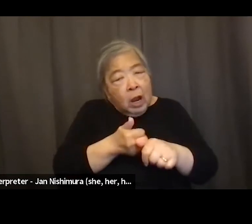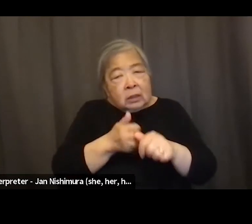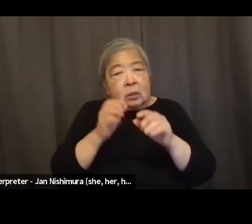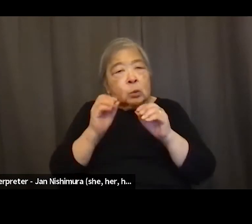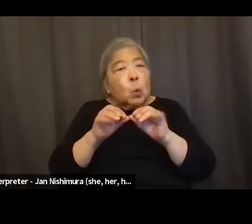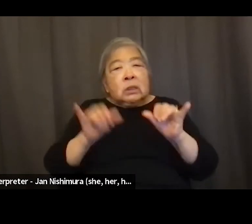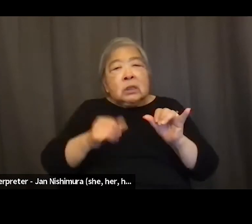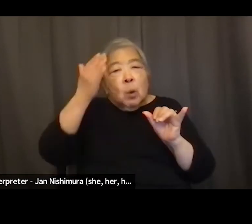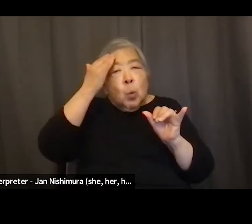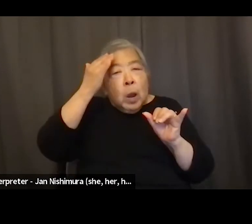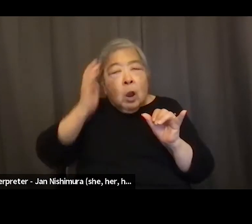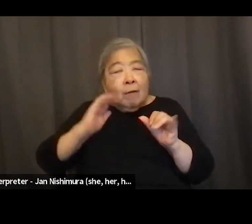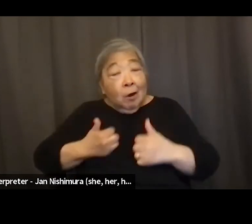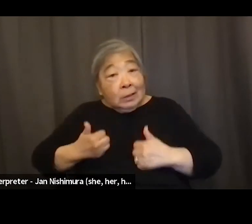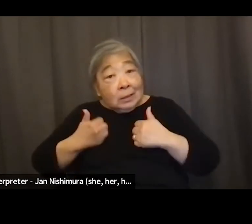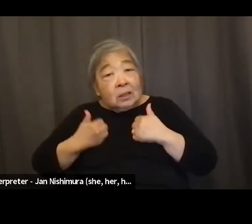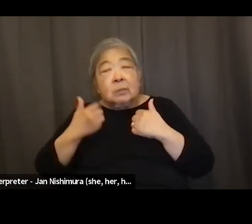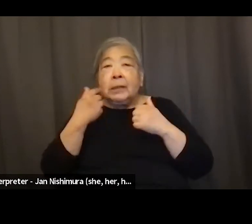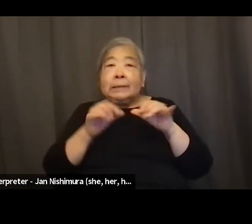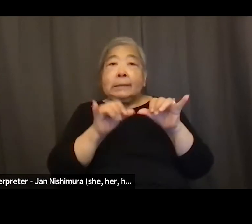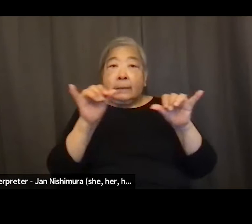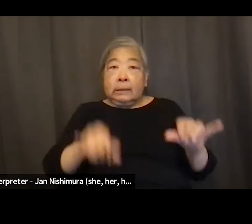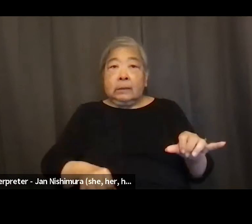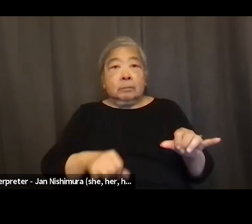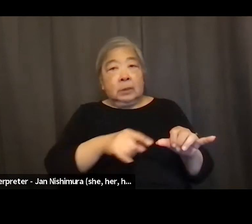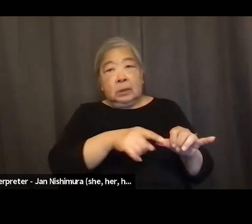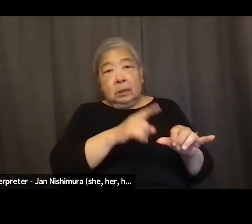aware even of our existence, because the system is so completely